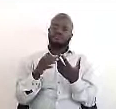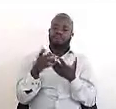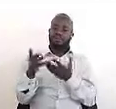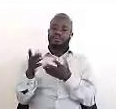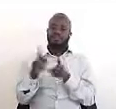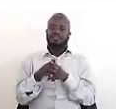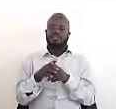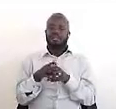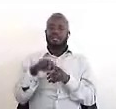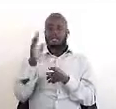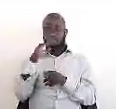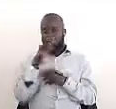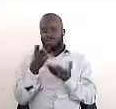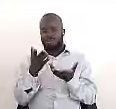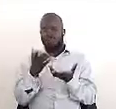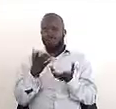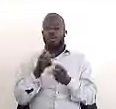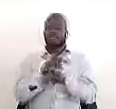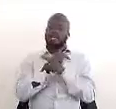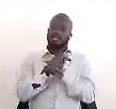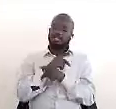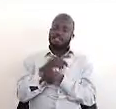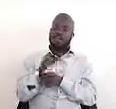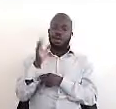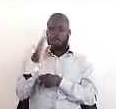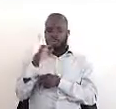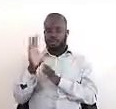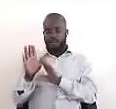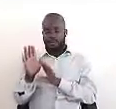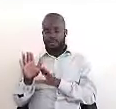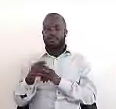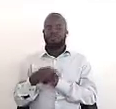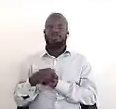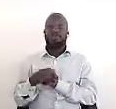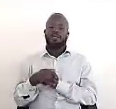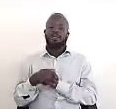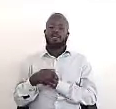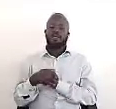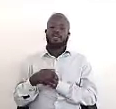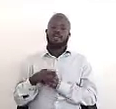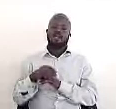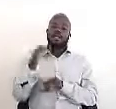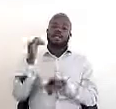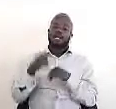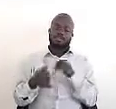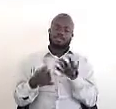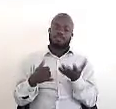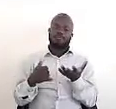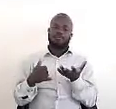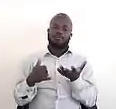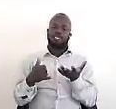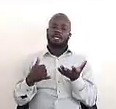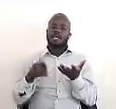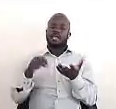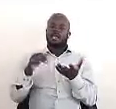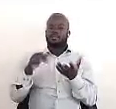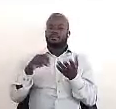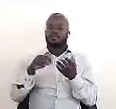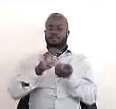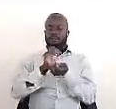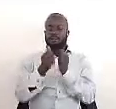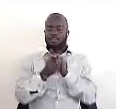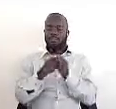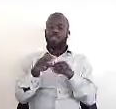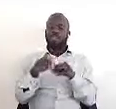and decomposition, particularly in your garden or your compost bin, and last year's leaves become next year's